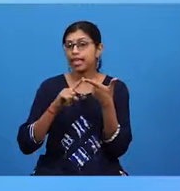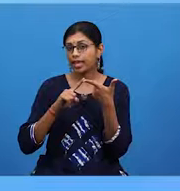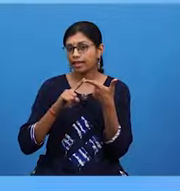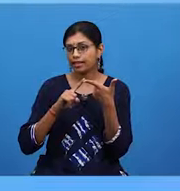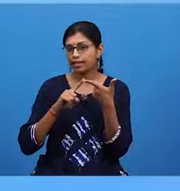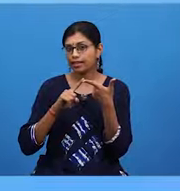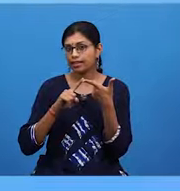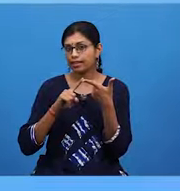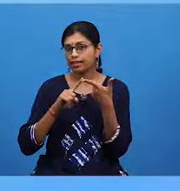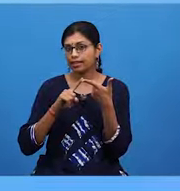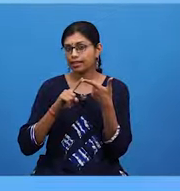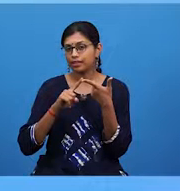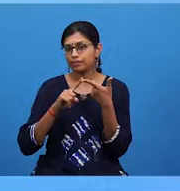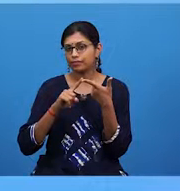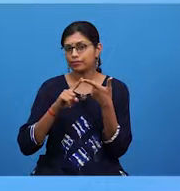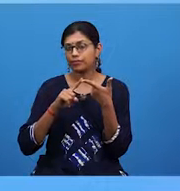Second.